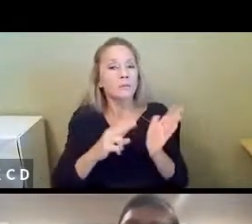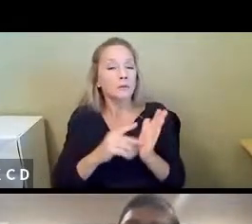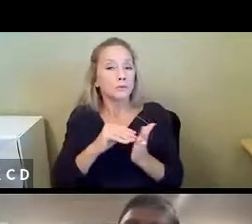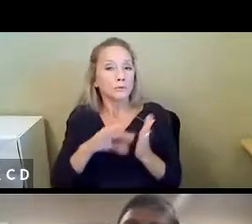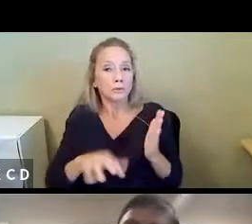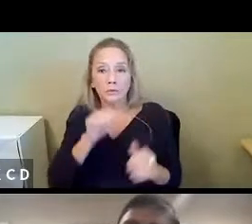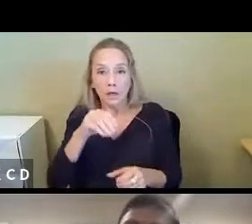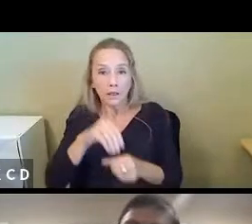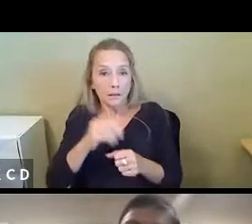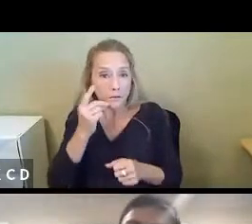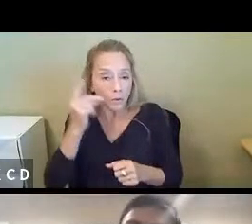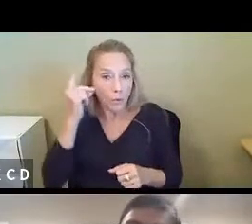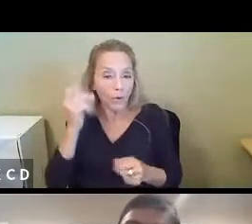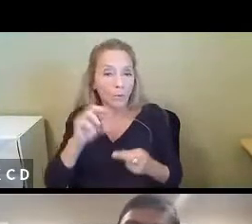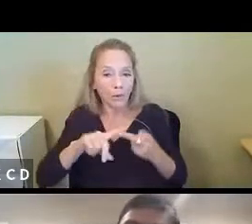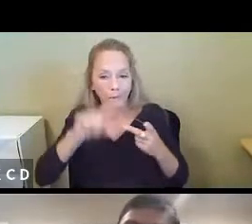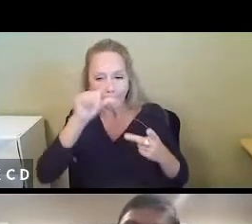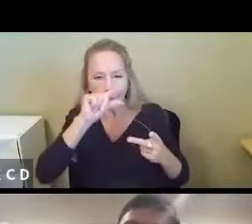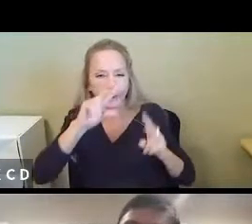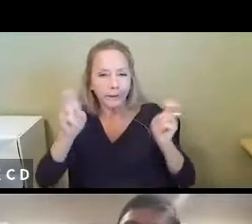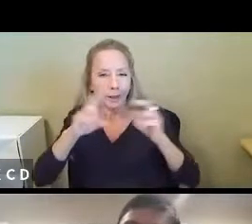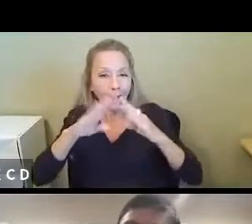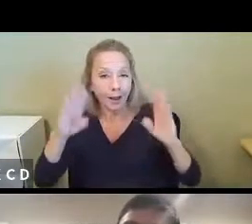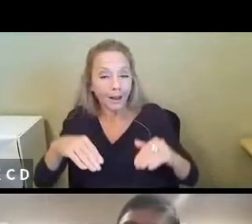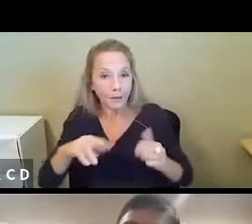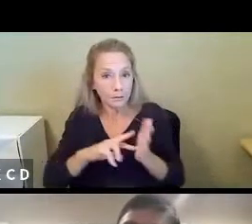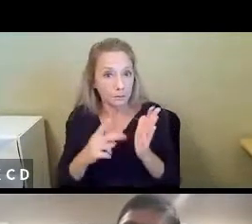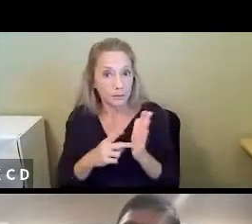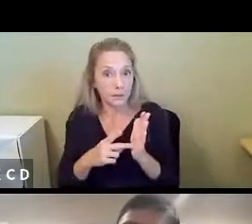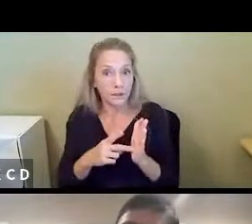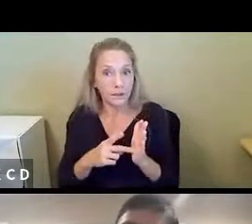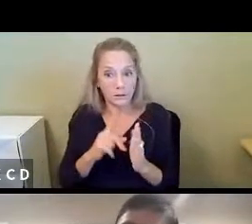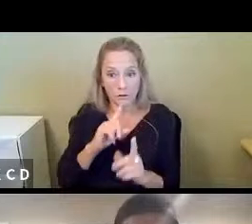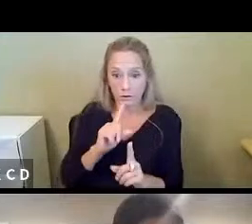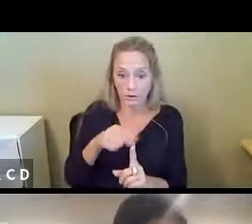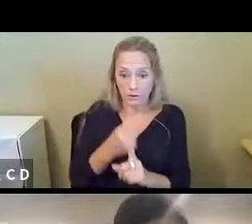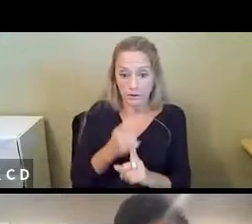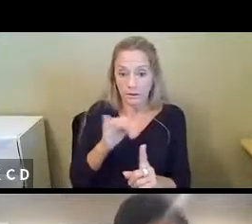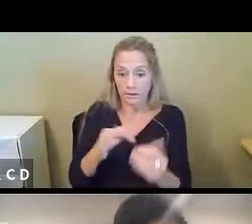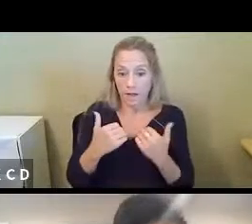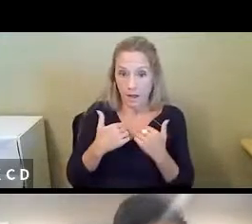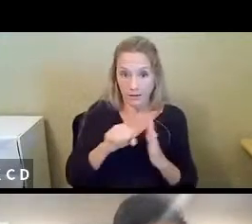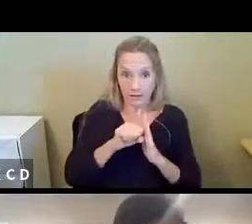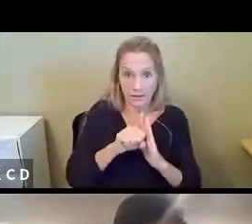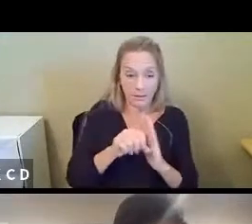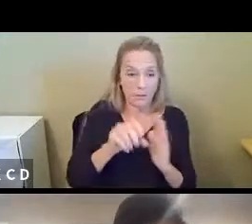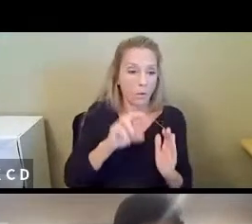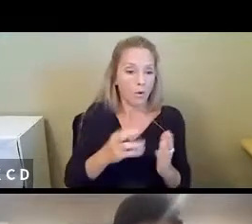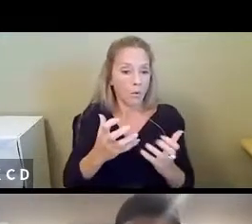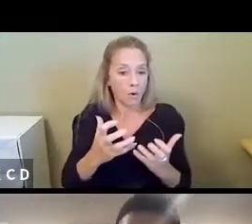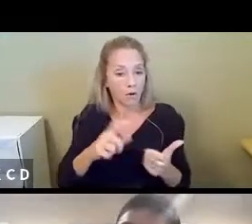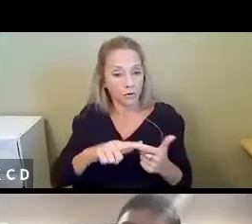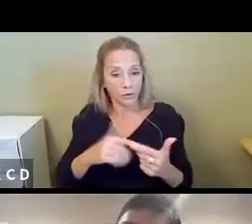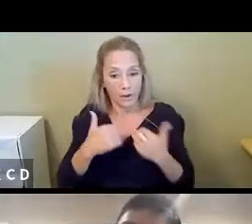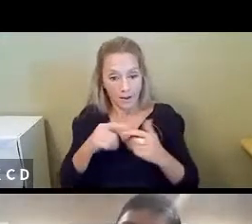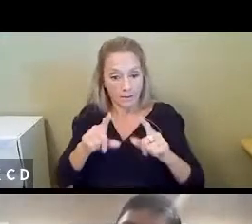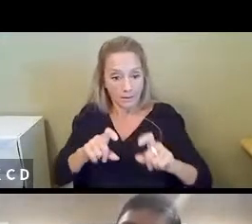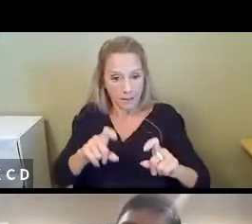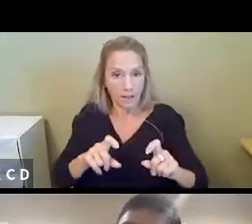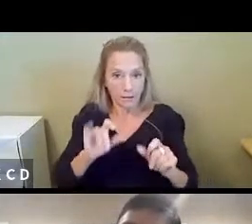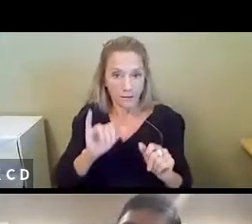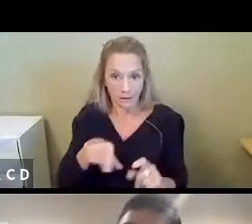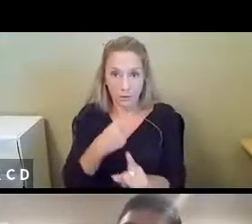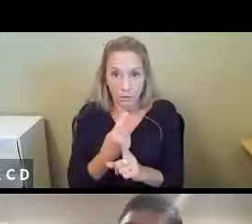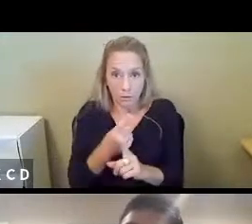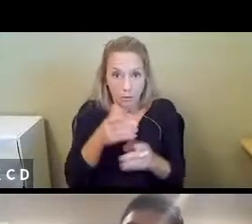a Greek house, there really isn't, it's just symptomatic. But if they have symptoms and they want to be tested, that's the only surveillance. That's correct. And